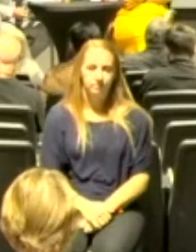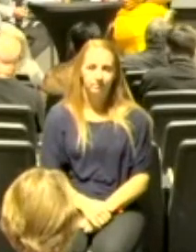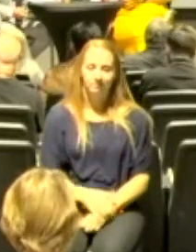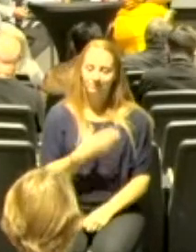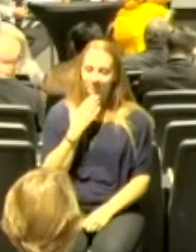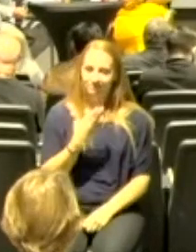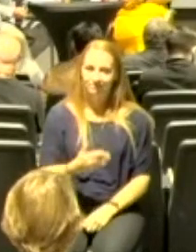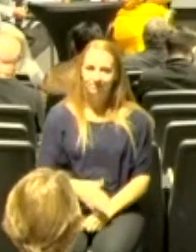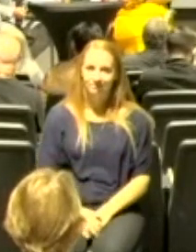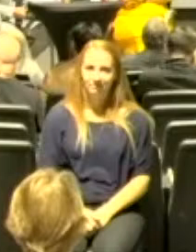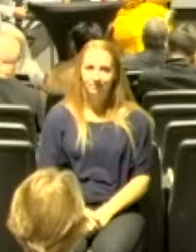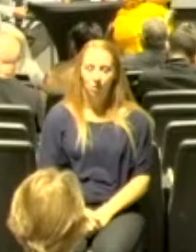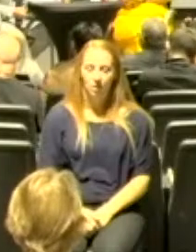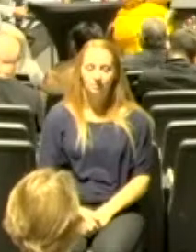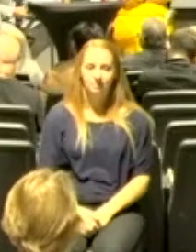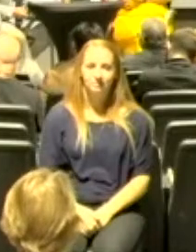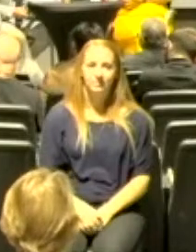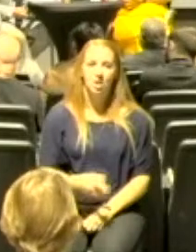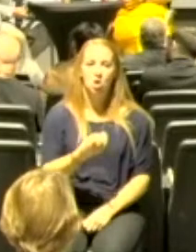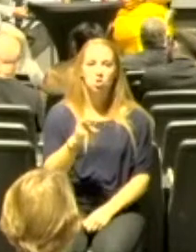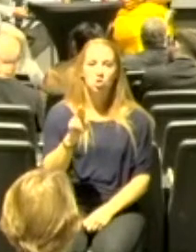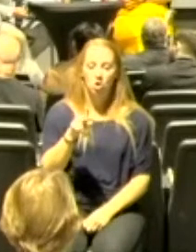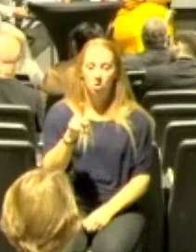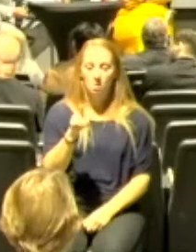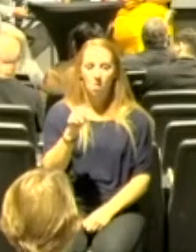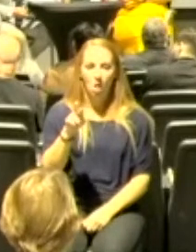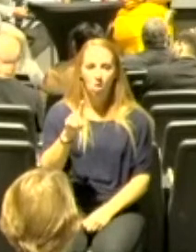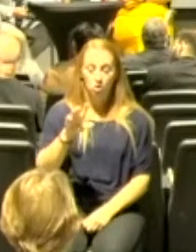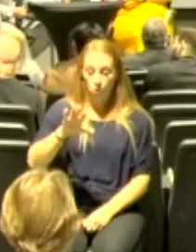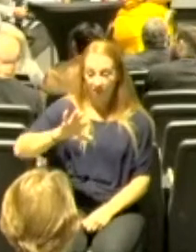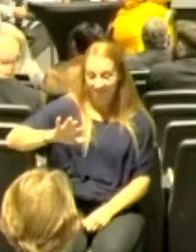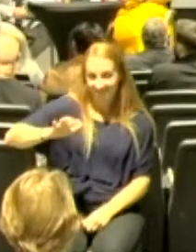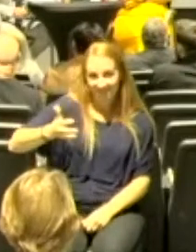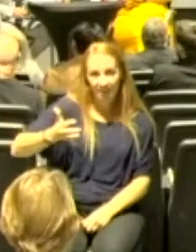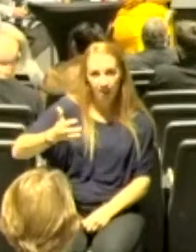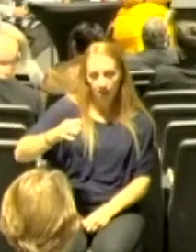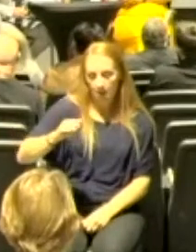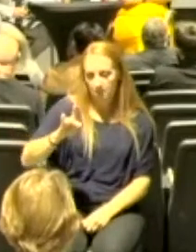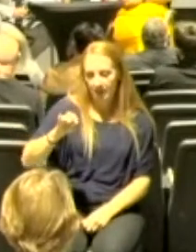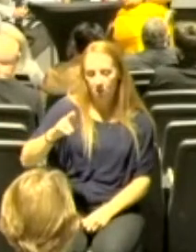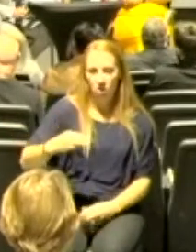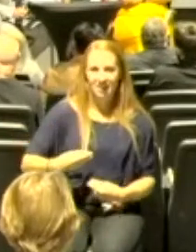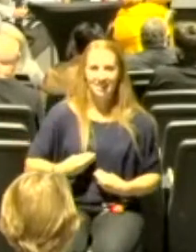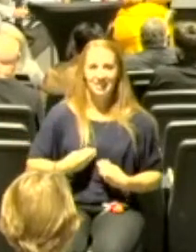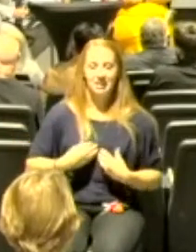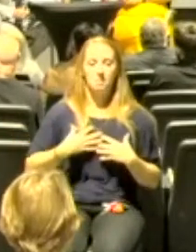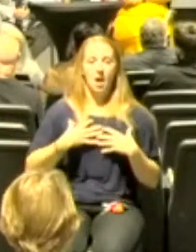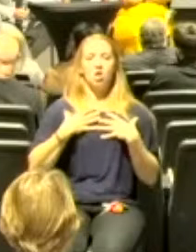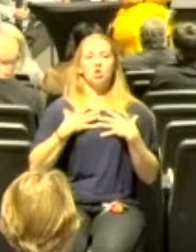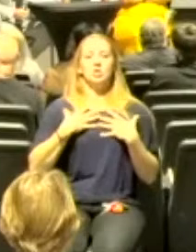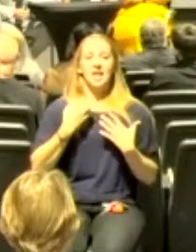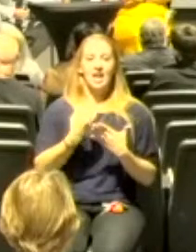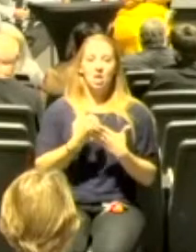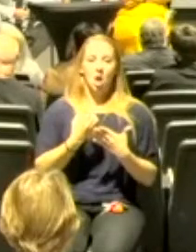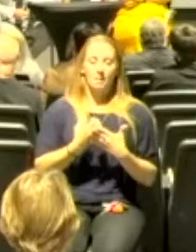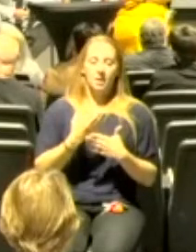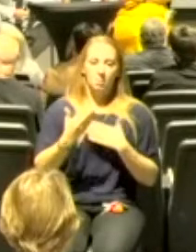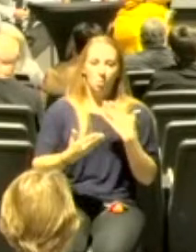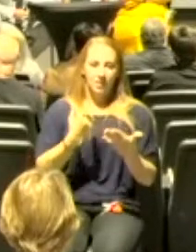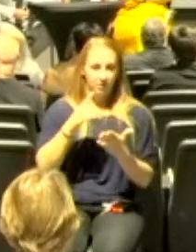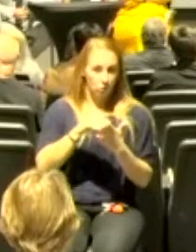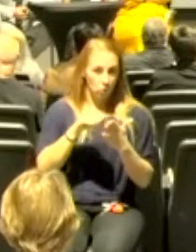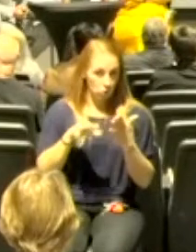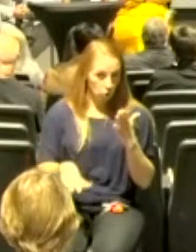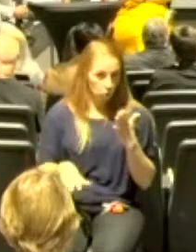you. Dr. Pollard, your fifth pillar inspires us to build economic mobility for our